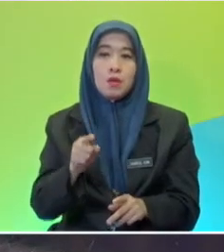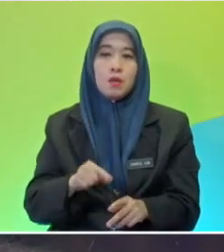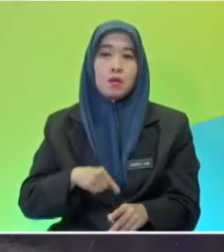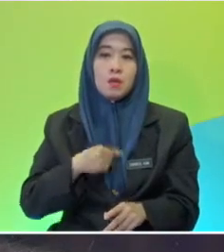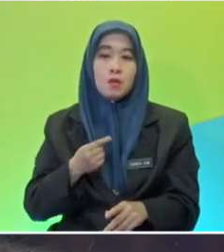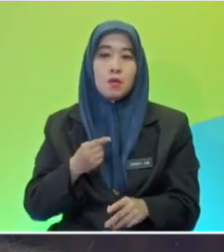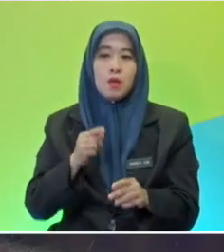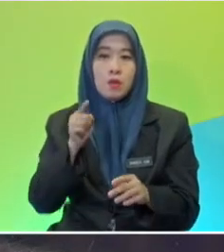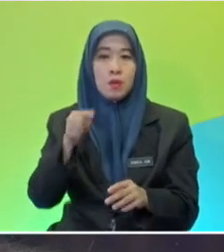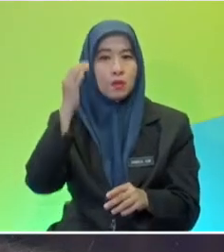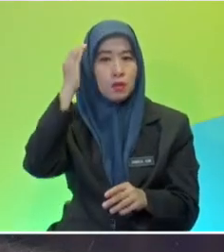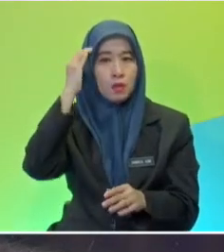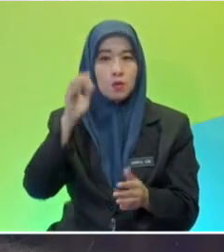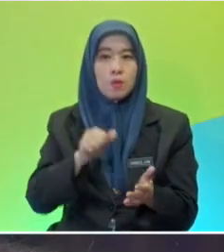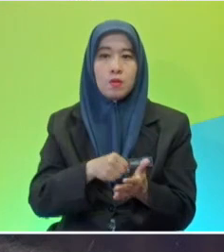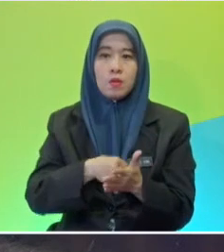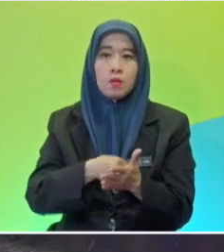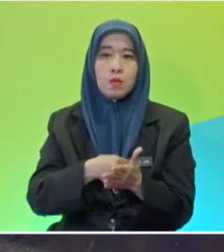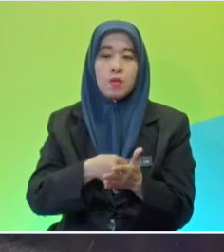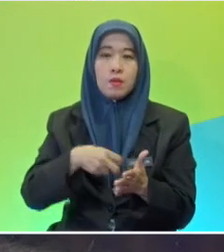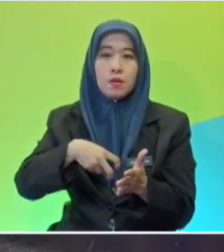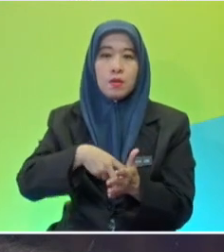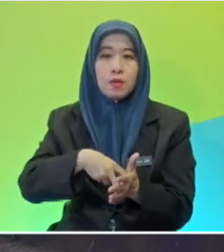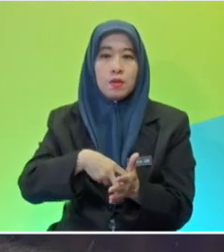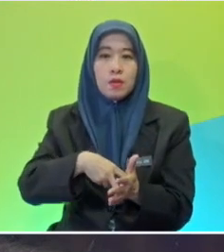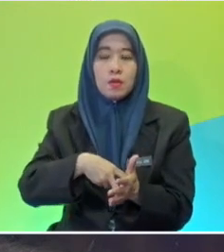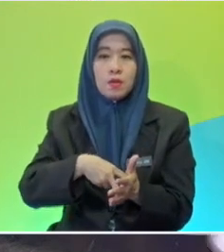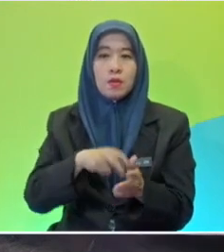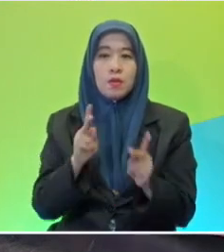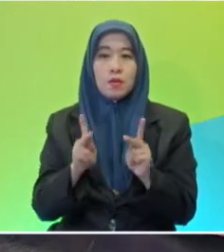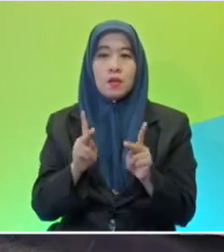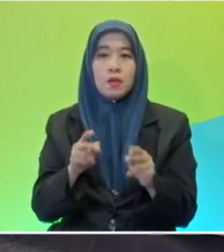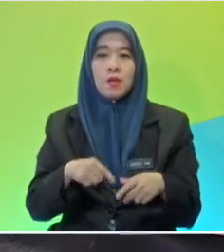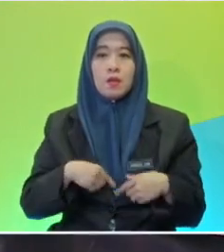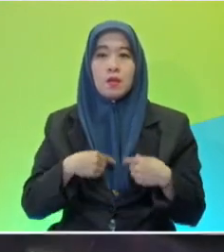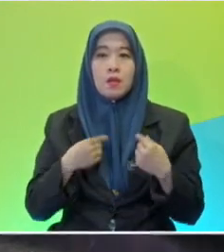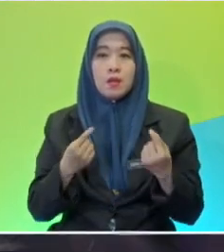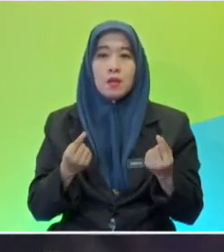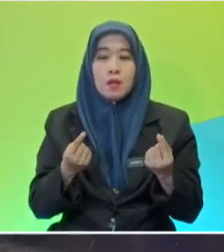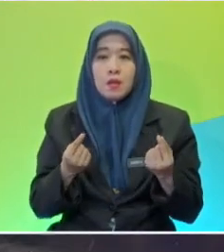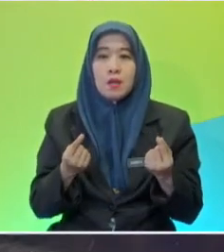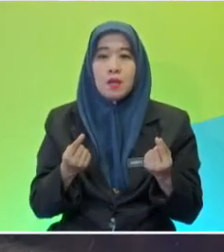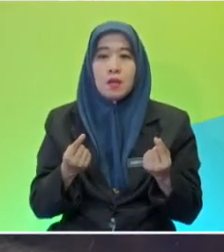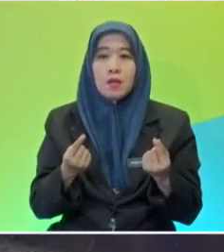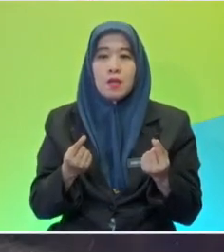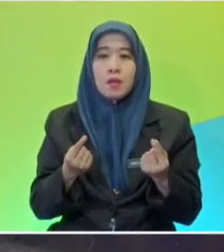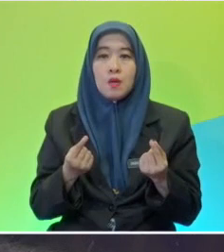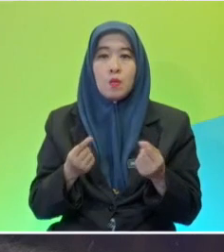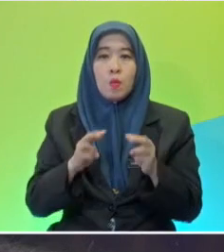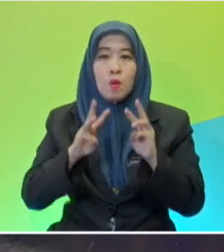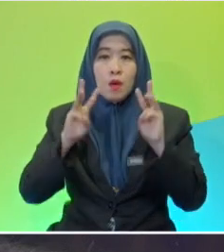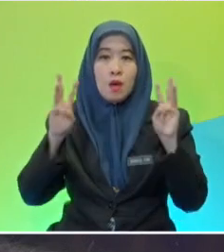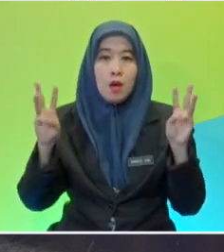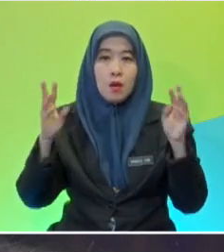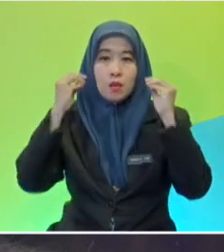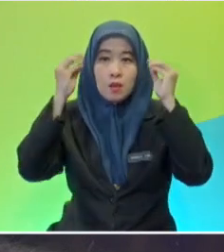it, step your feet. If you're happy and you know it, step your feet. Wow! Teacher, you